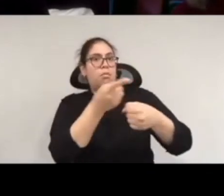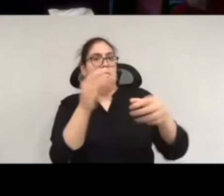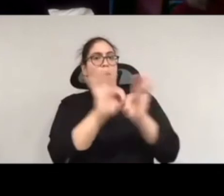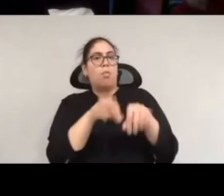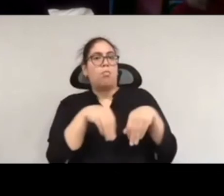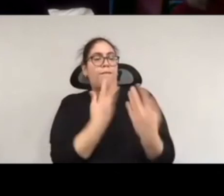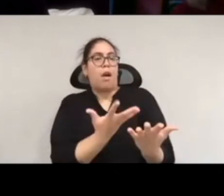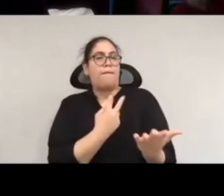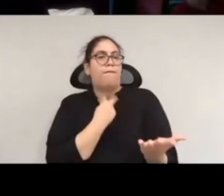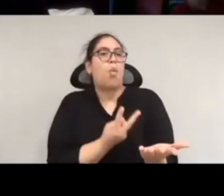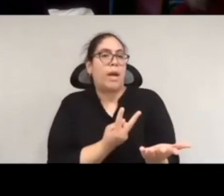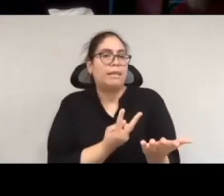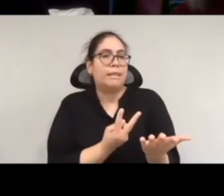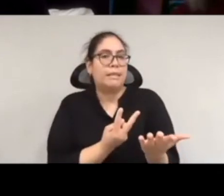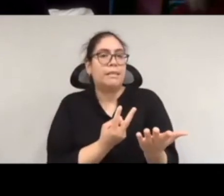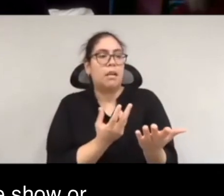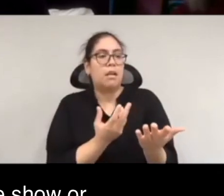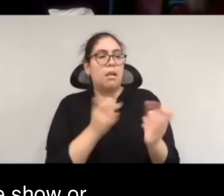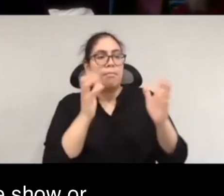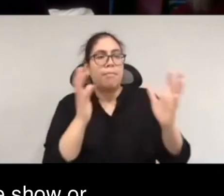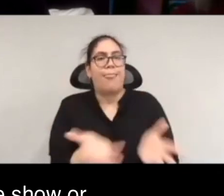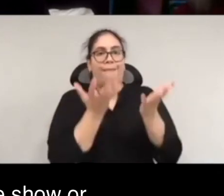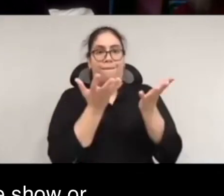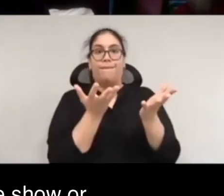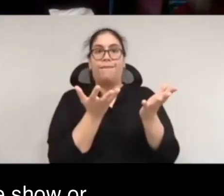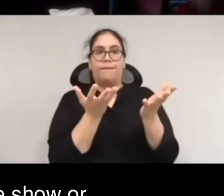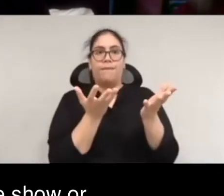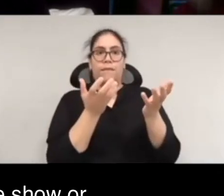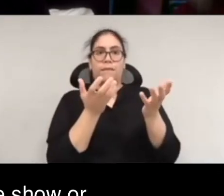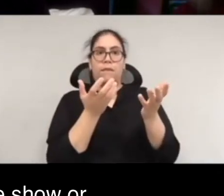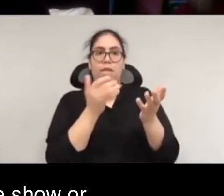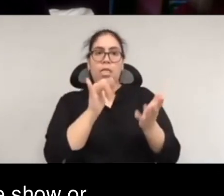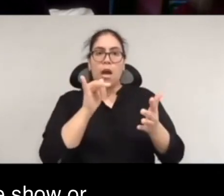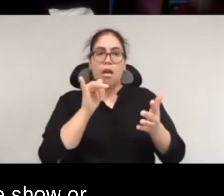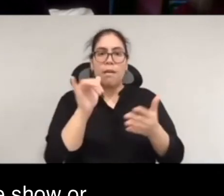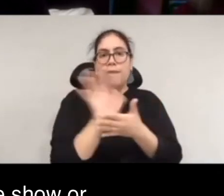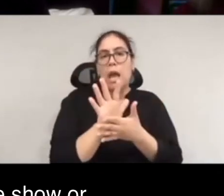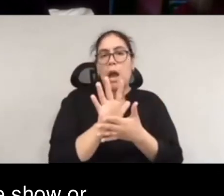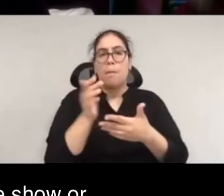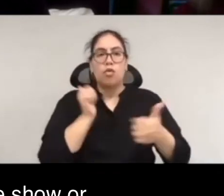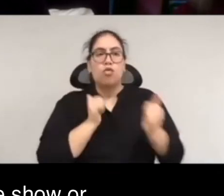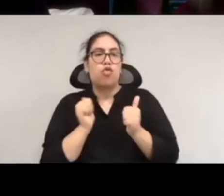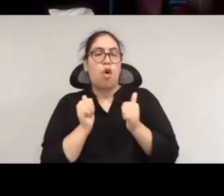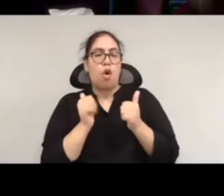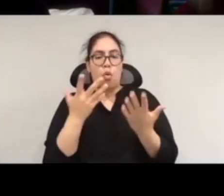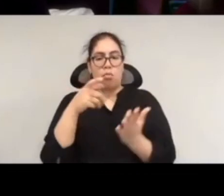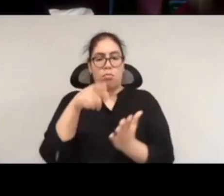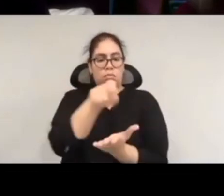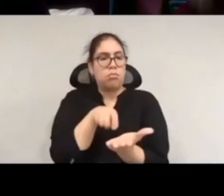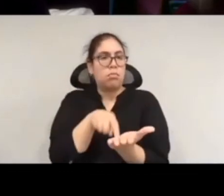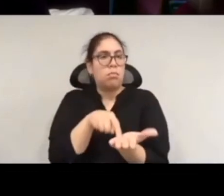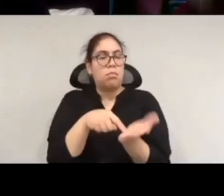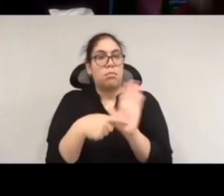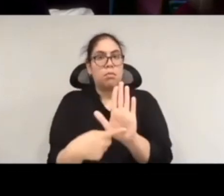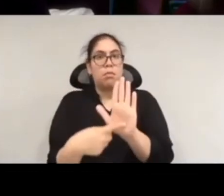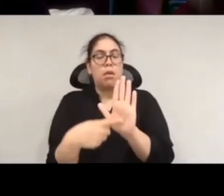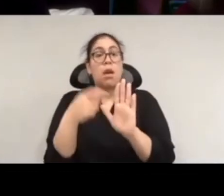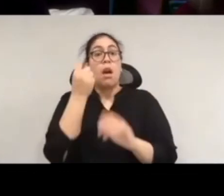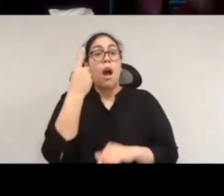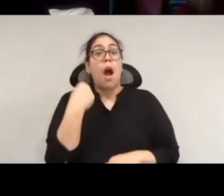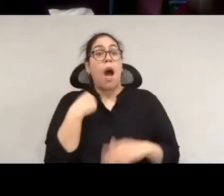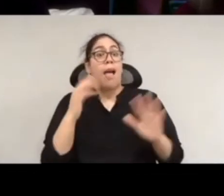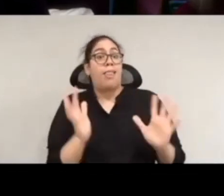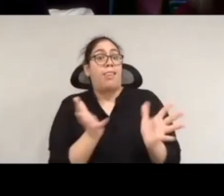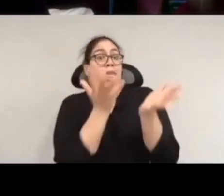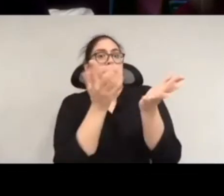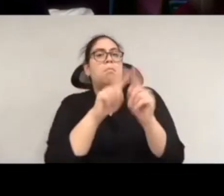can lift the film or the show or the copy off the page but get out of the way. I am not